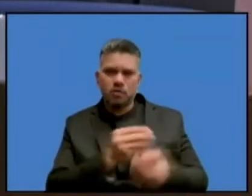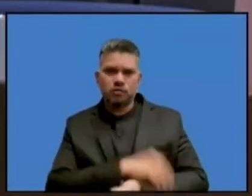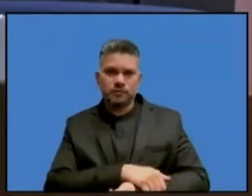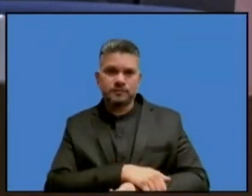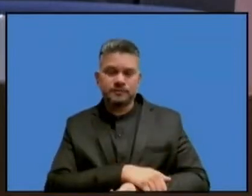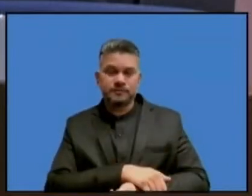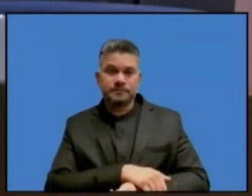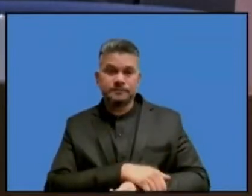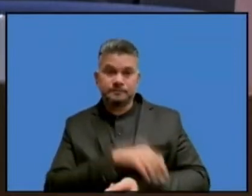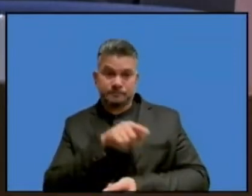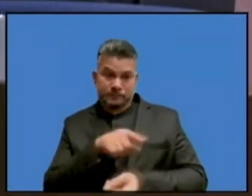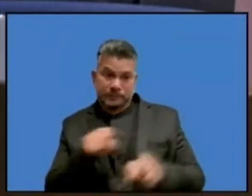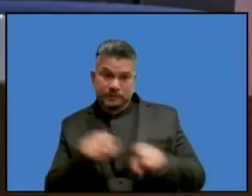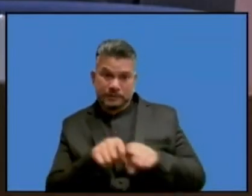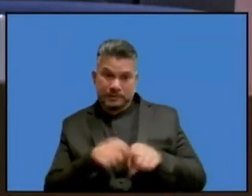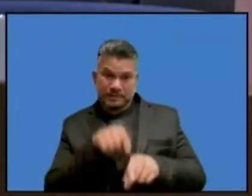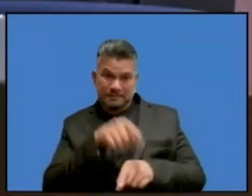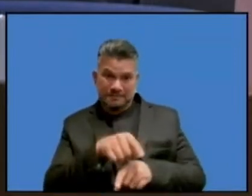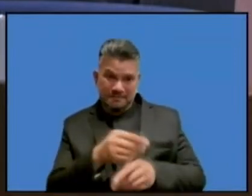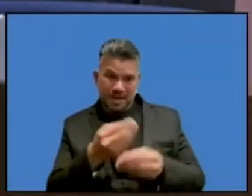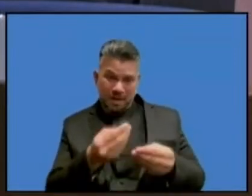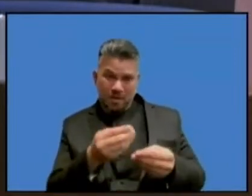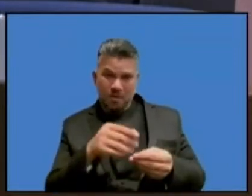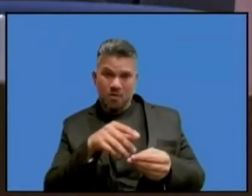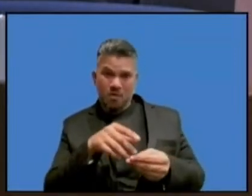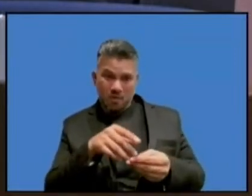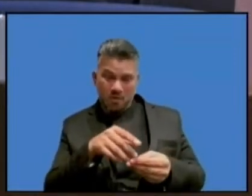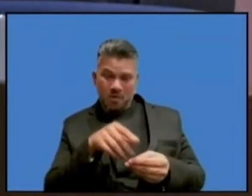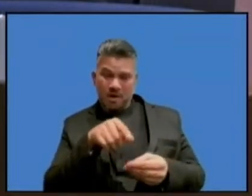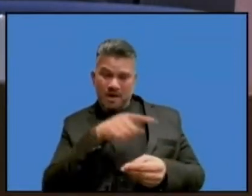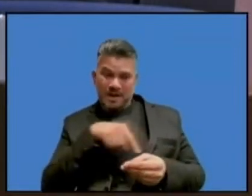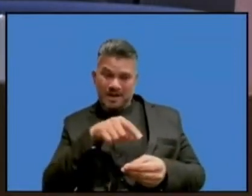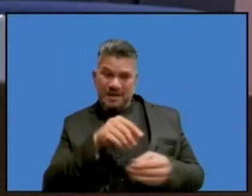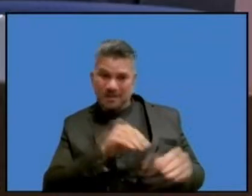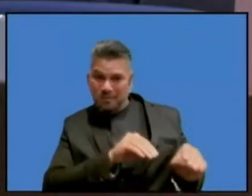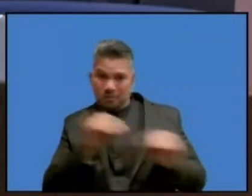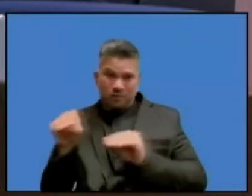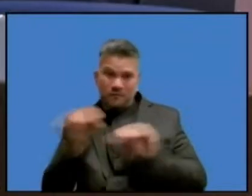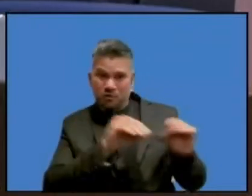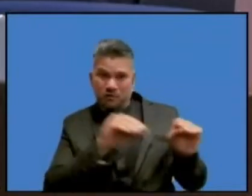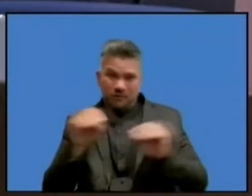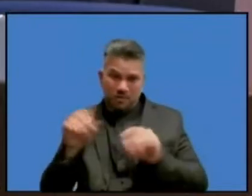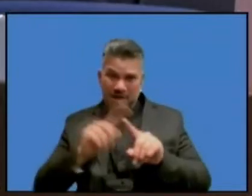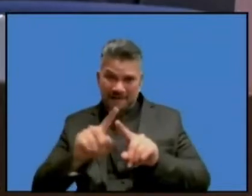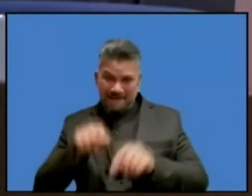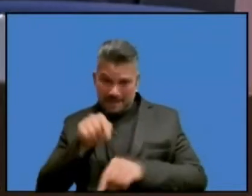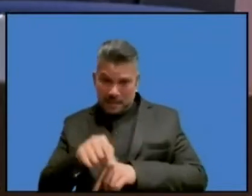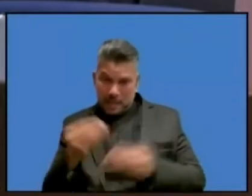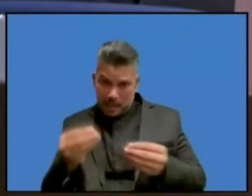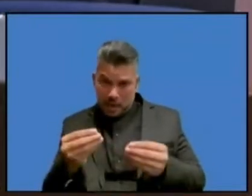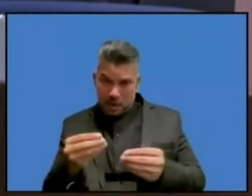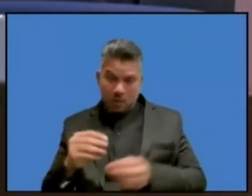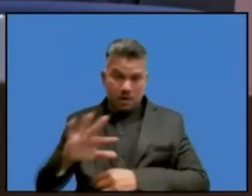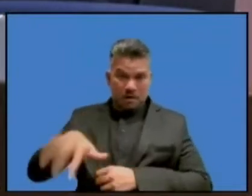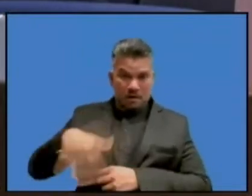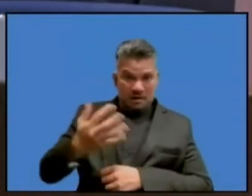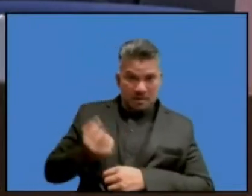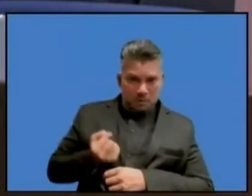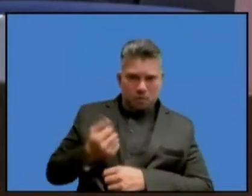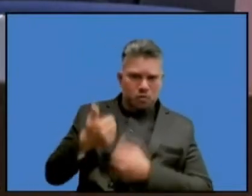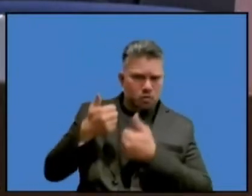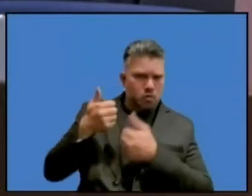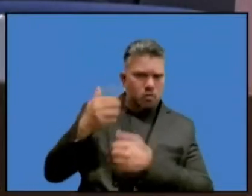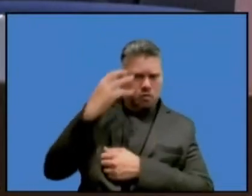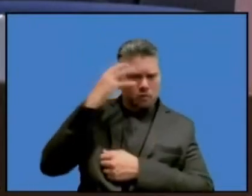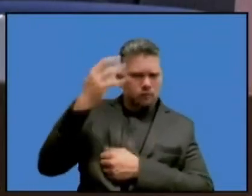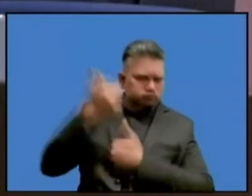Social Security benefits, I would like to acknowledge in particular the government of Cambodia for its leadership in the ASEAN region in realizing the